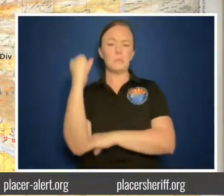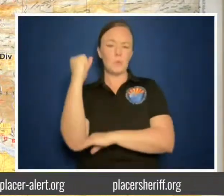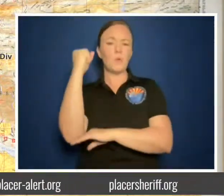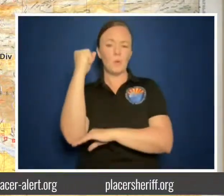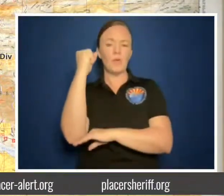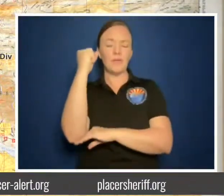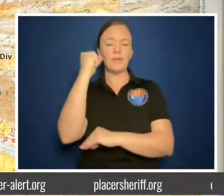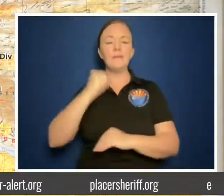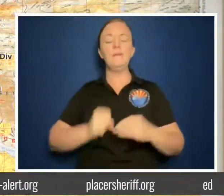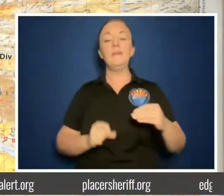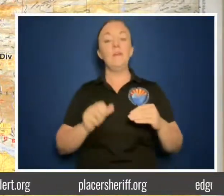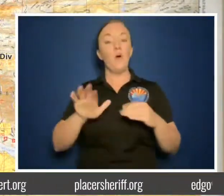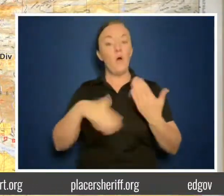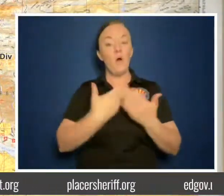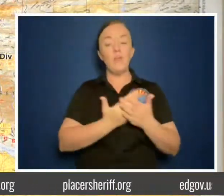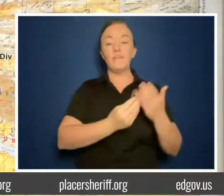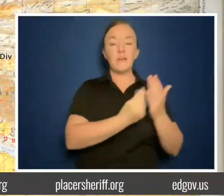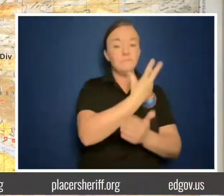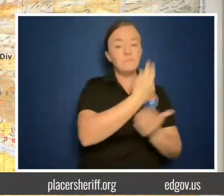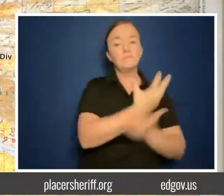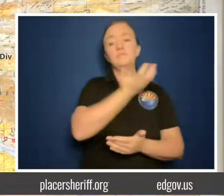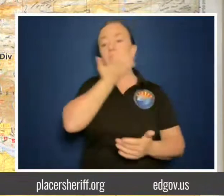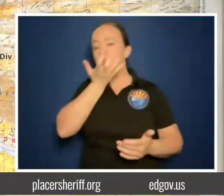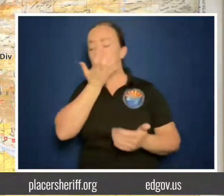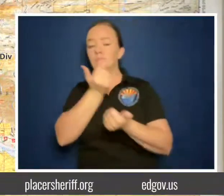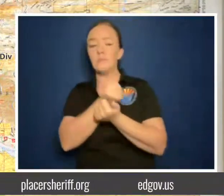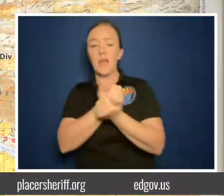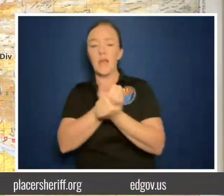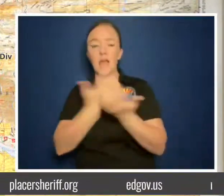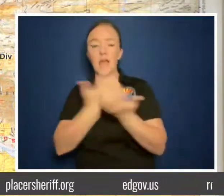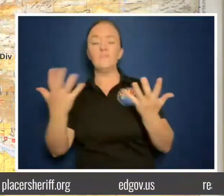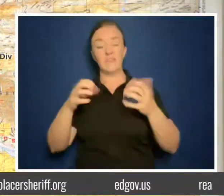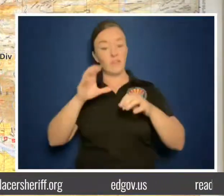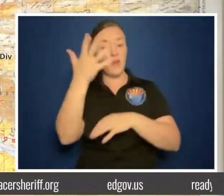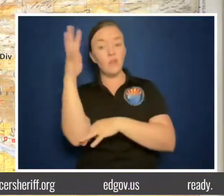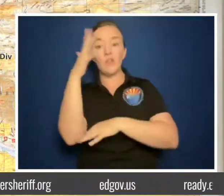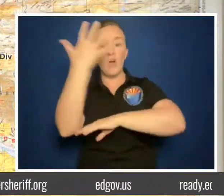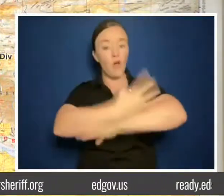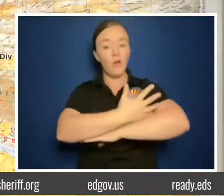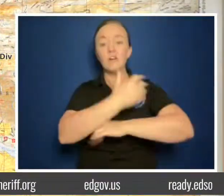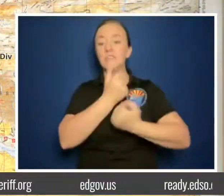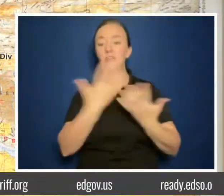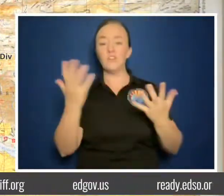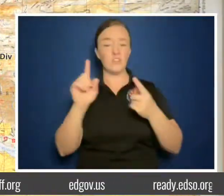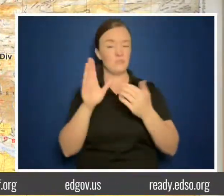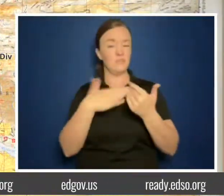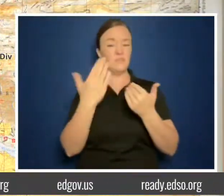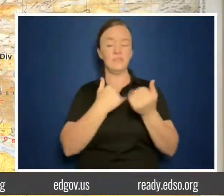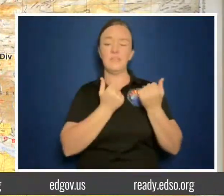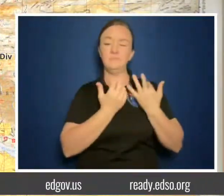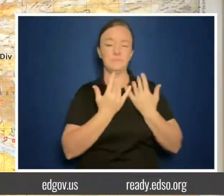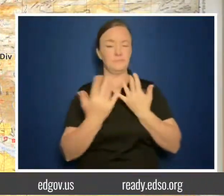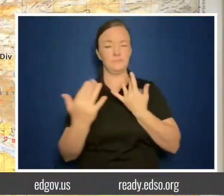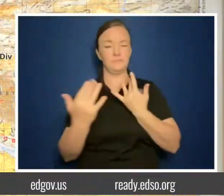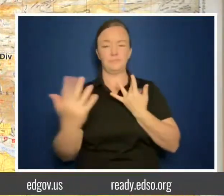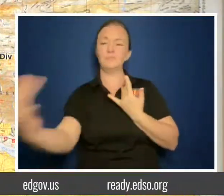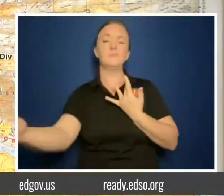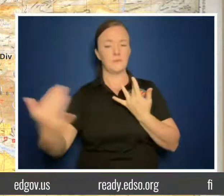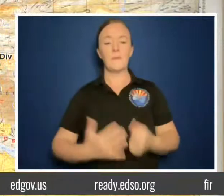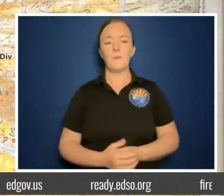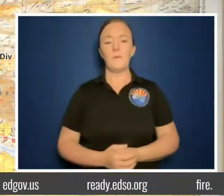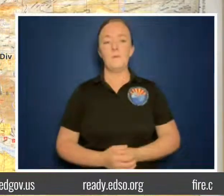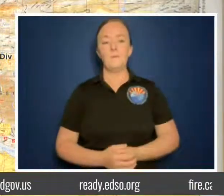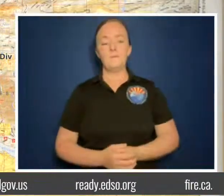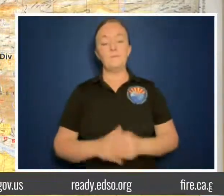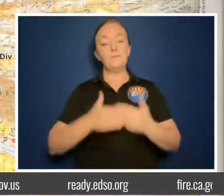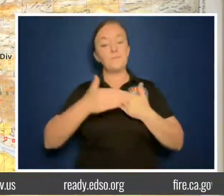etc., are quite ready to carry fire in this direction. Primarily what we're looking at over the next 1 to 2 days